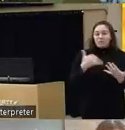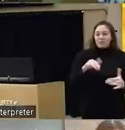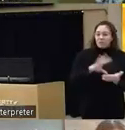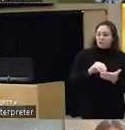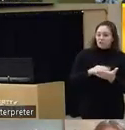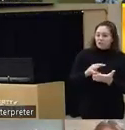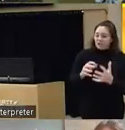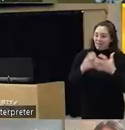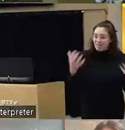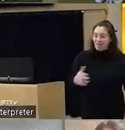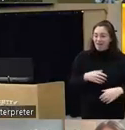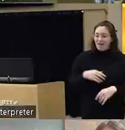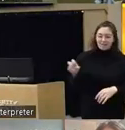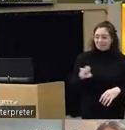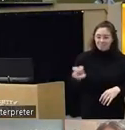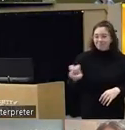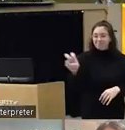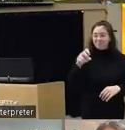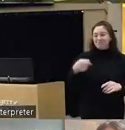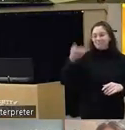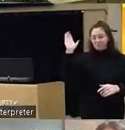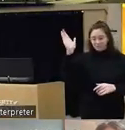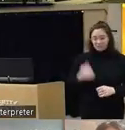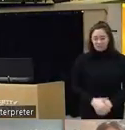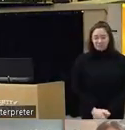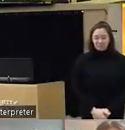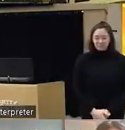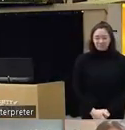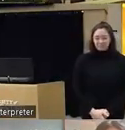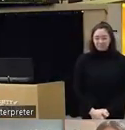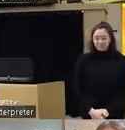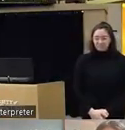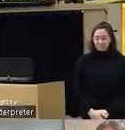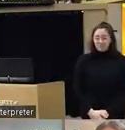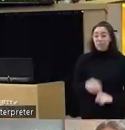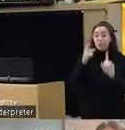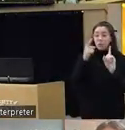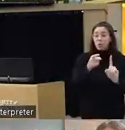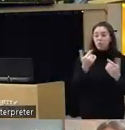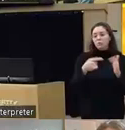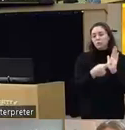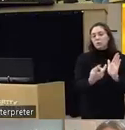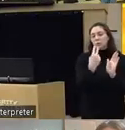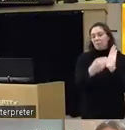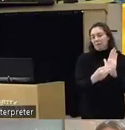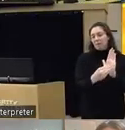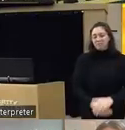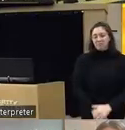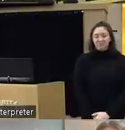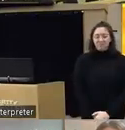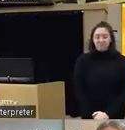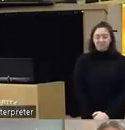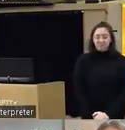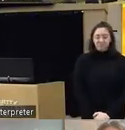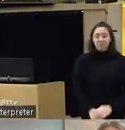our adventures and implementation and combining of these two models. So